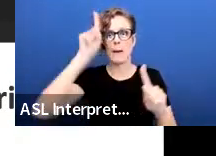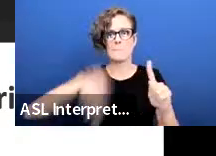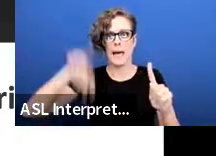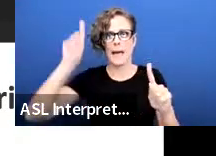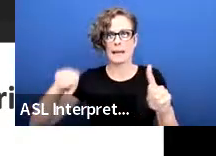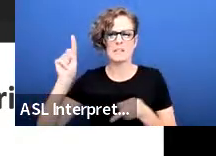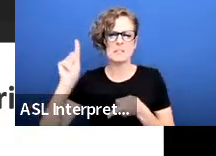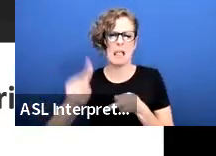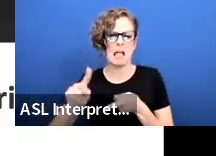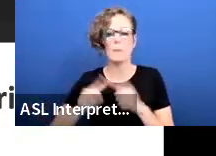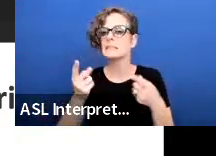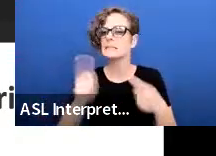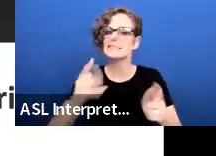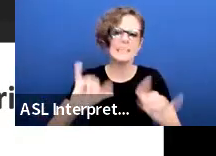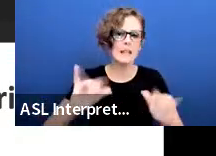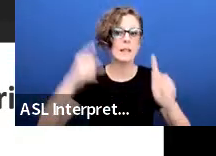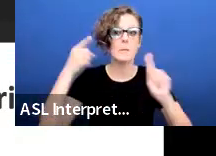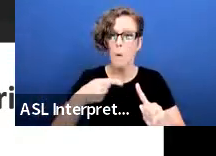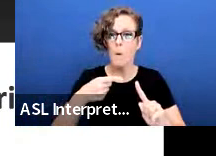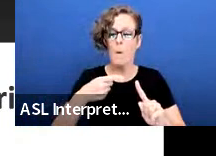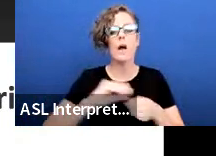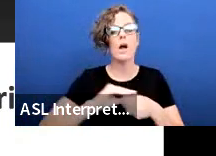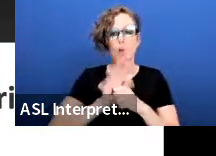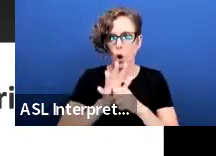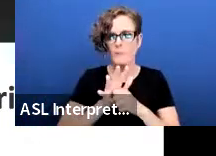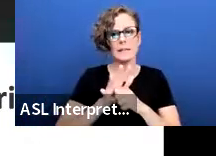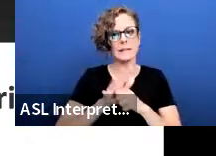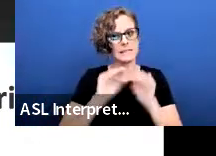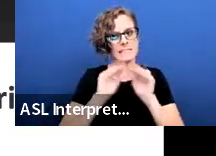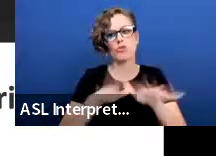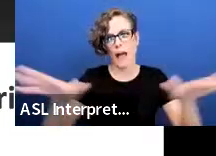still. No signs that we're through the peak yet.